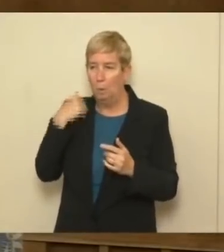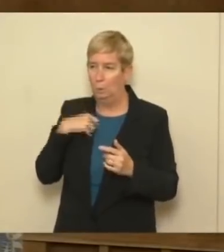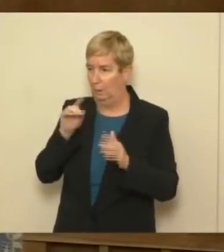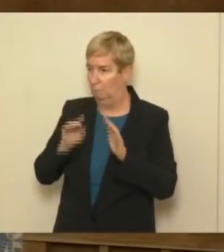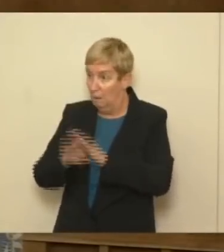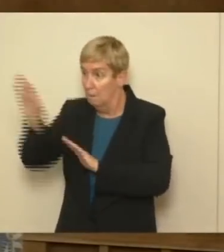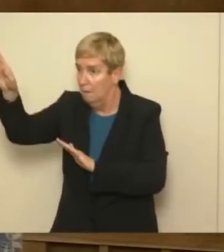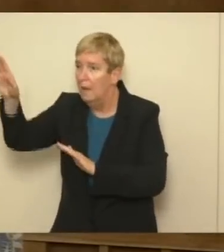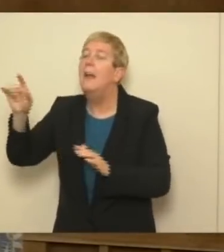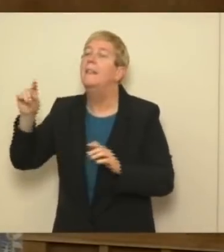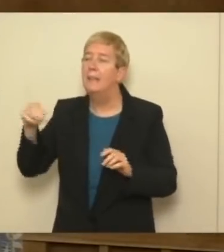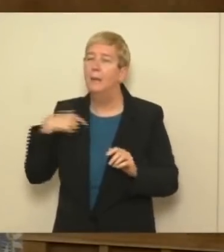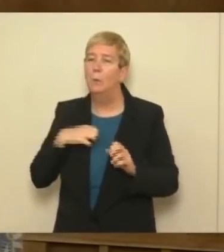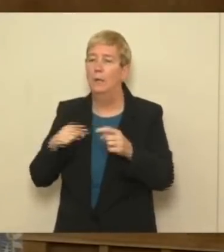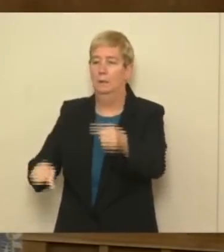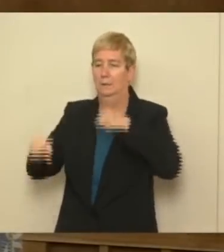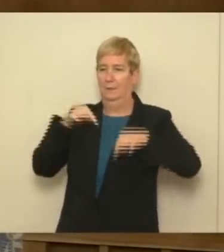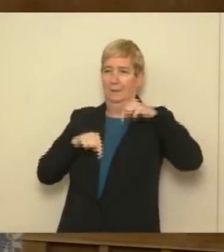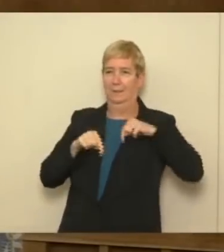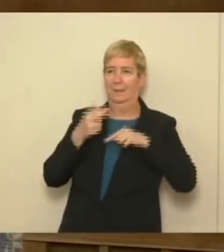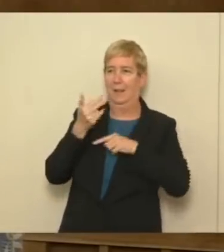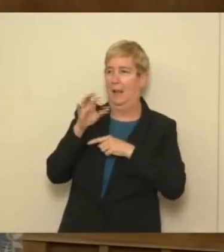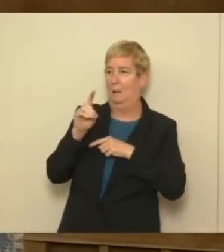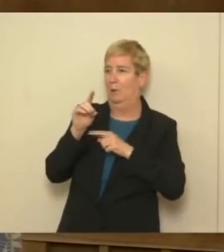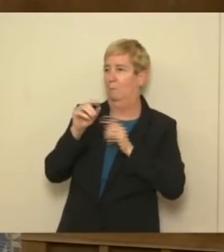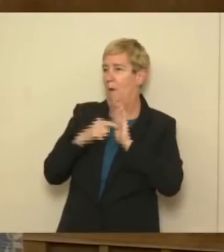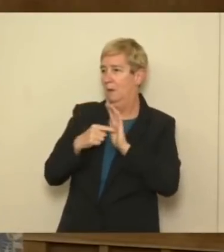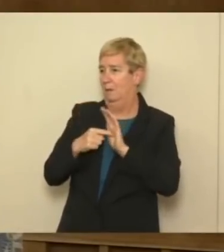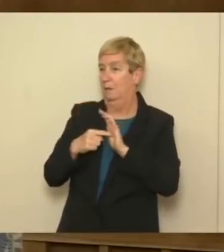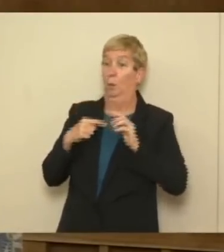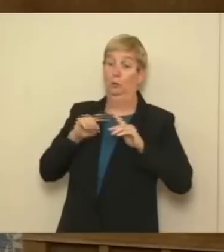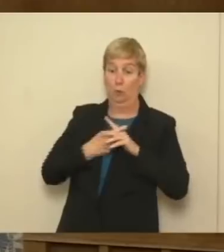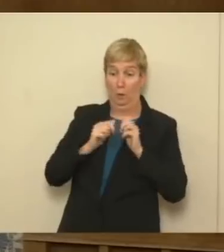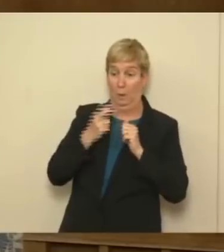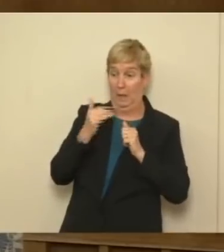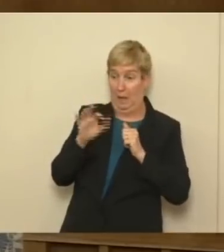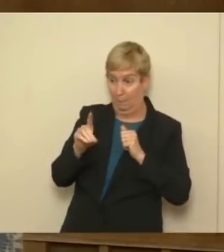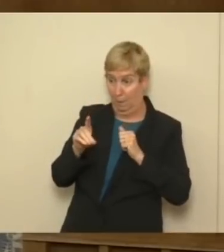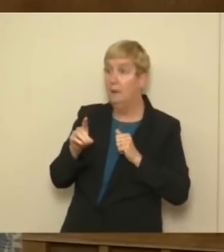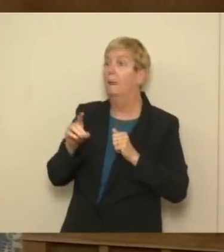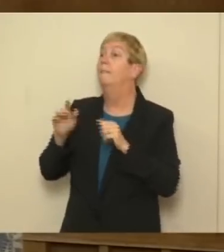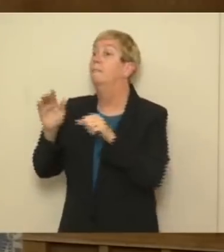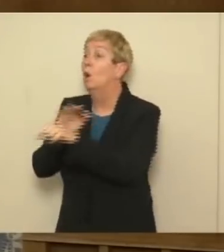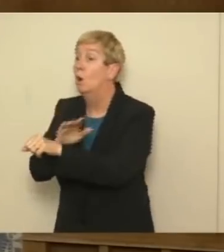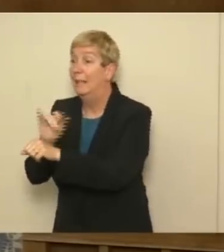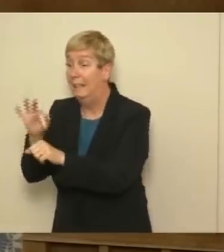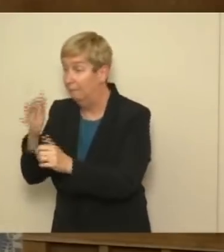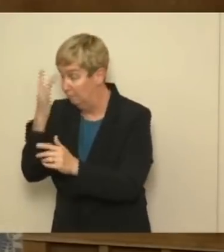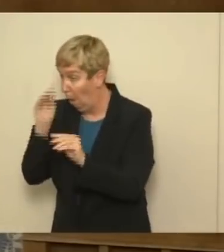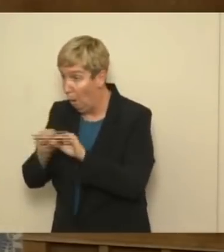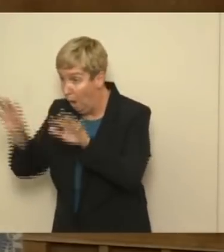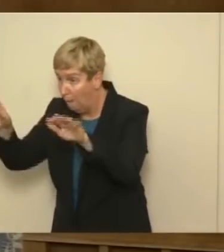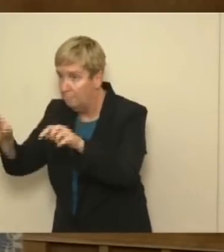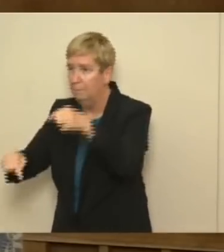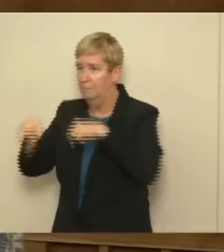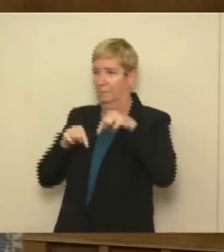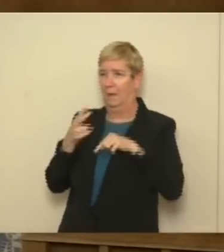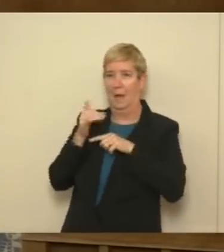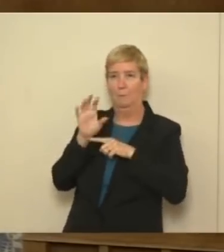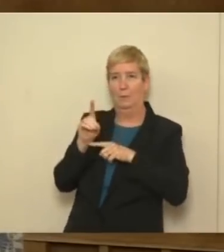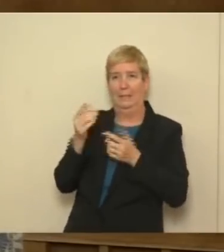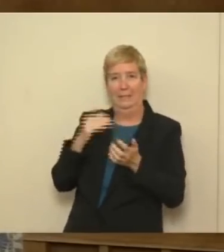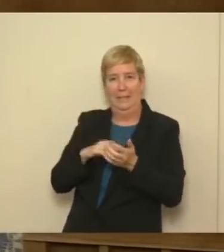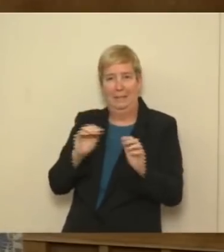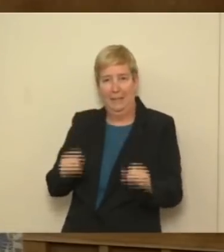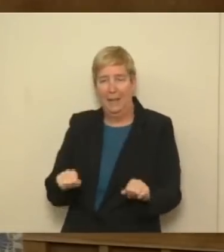can revert back to that hybrid model that we're starting the school year with. And I want to be extremely clear with the public and the people across the